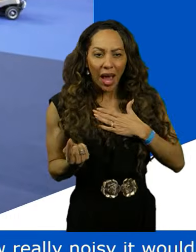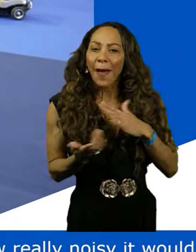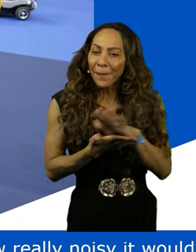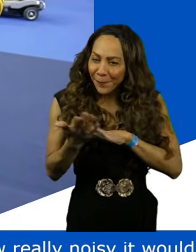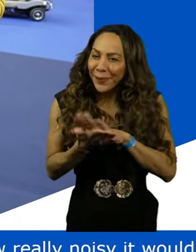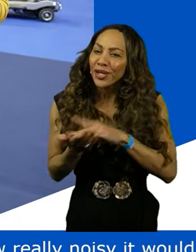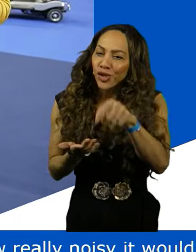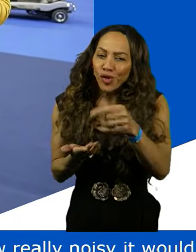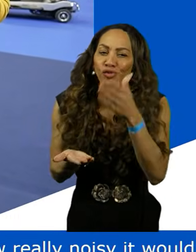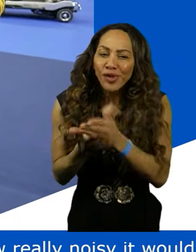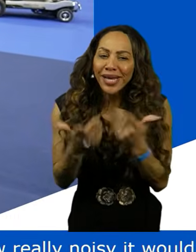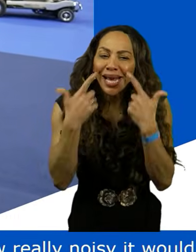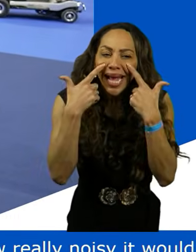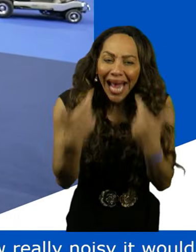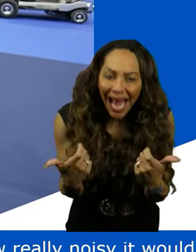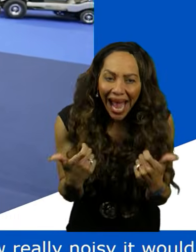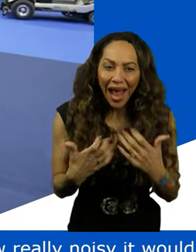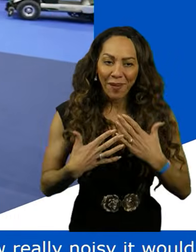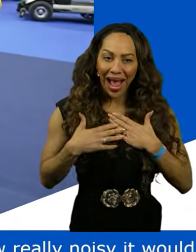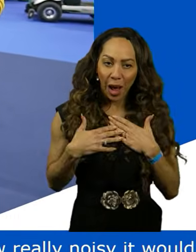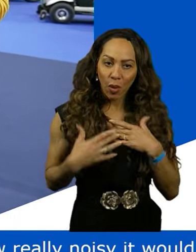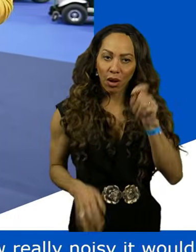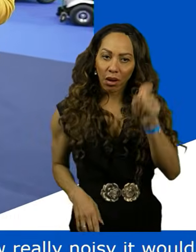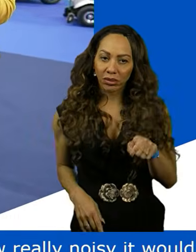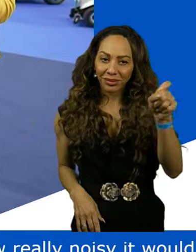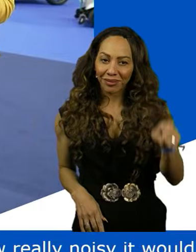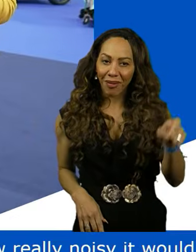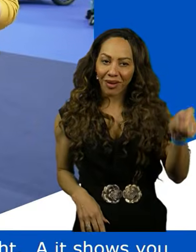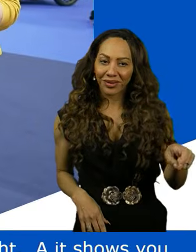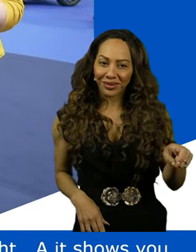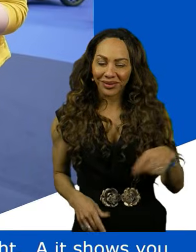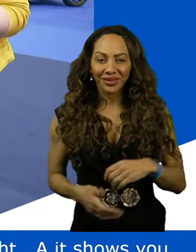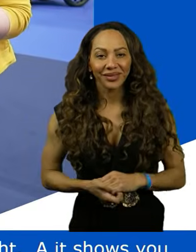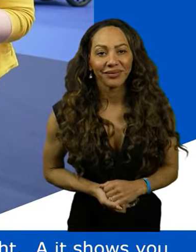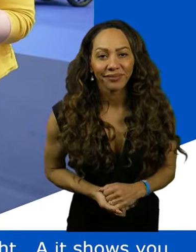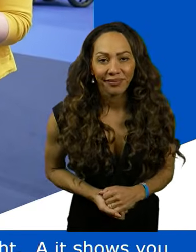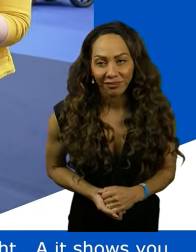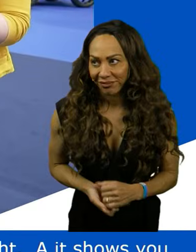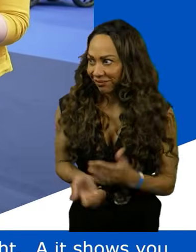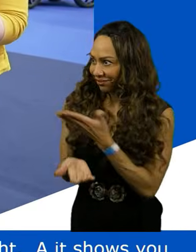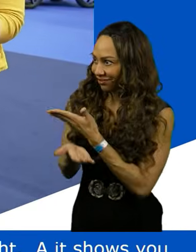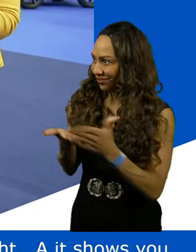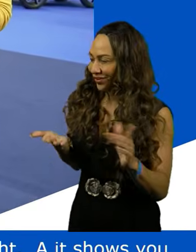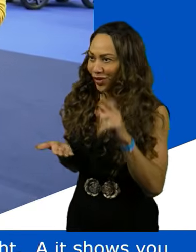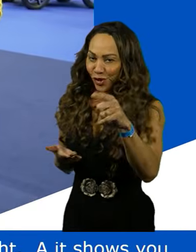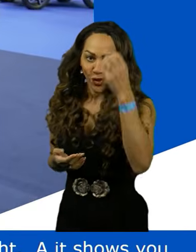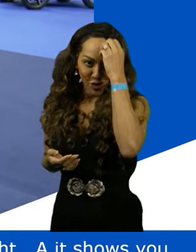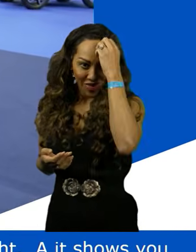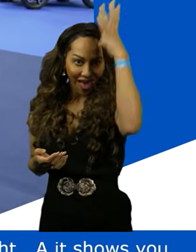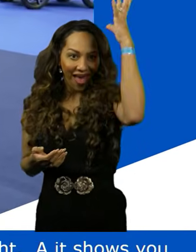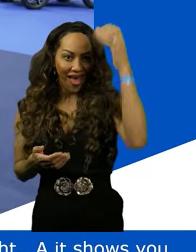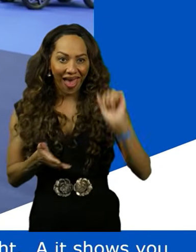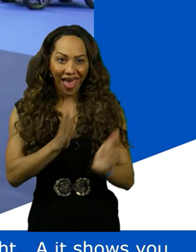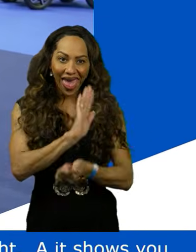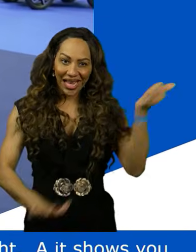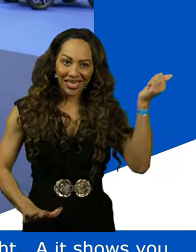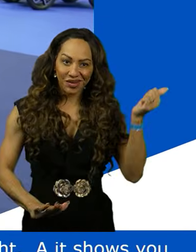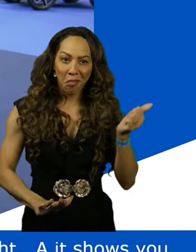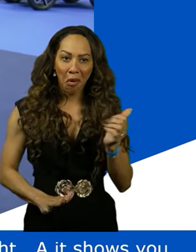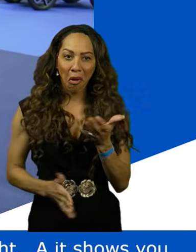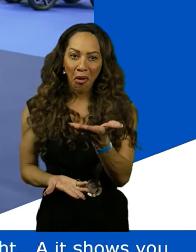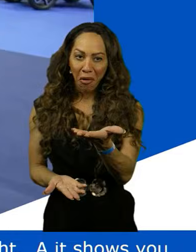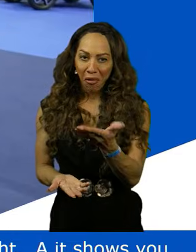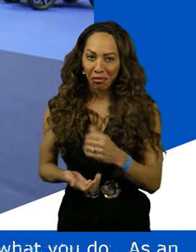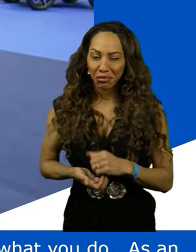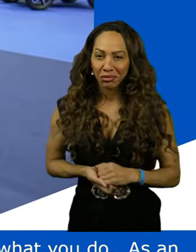care about the experience of our customers. You're clearly the expert in what you do as an organisation. So